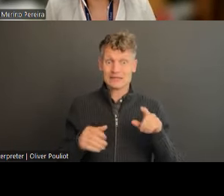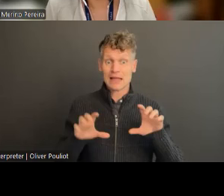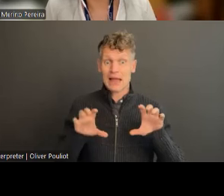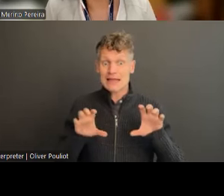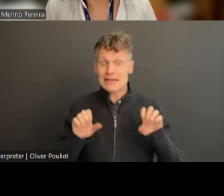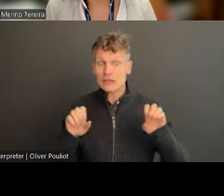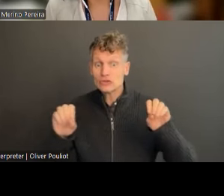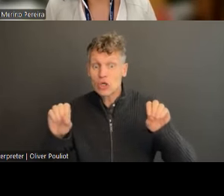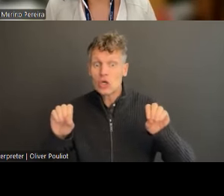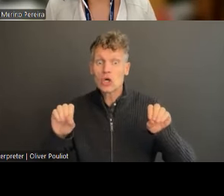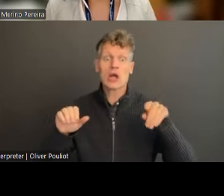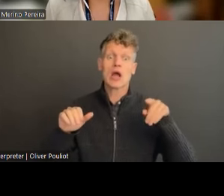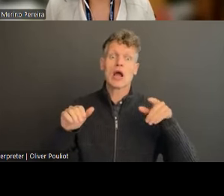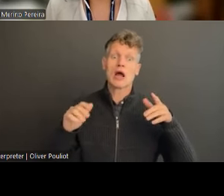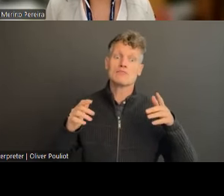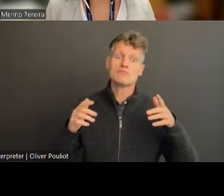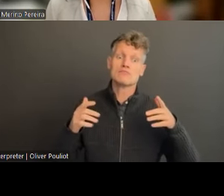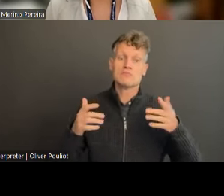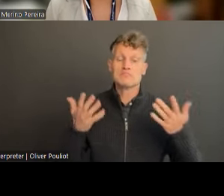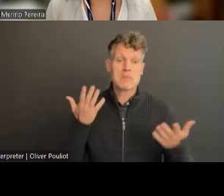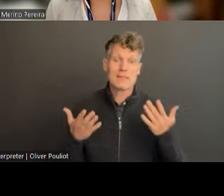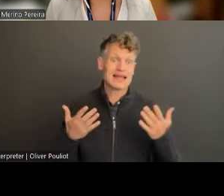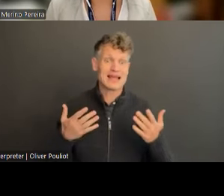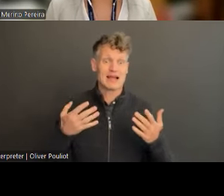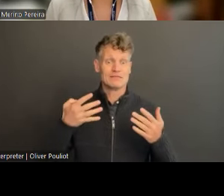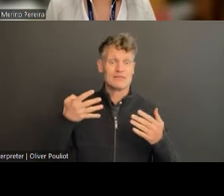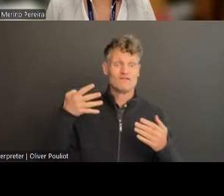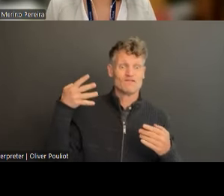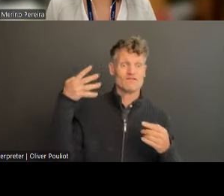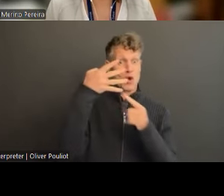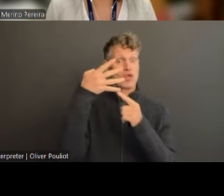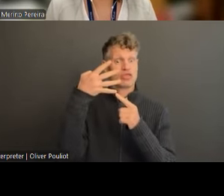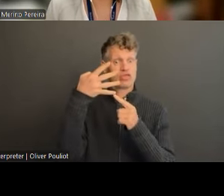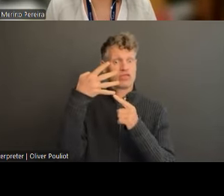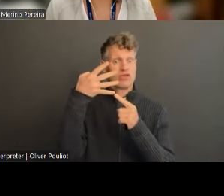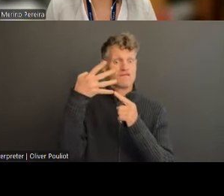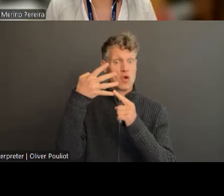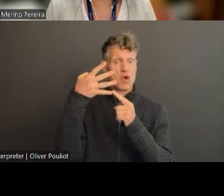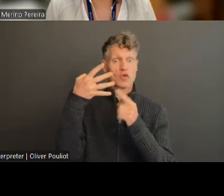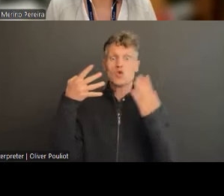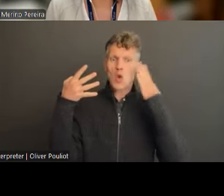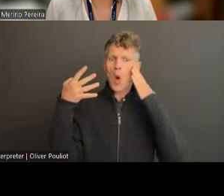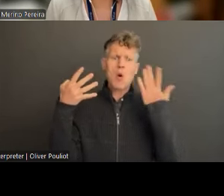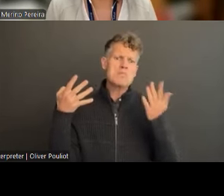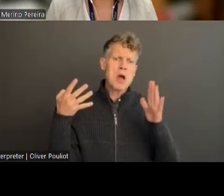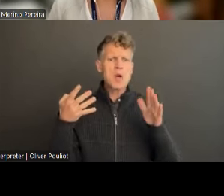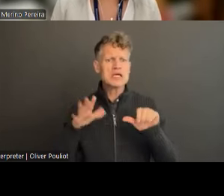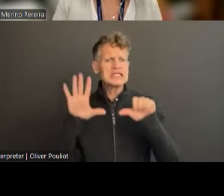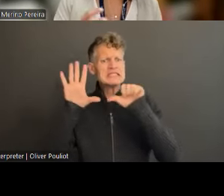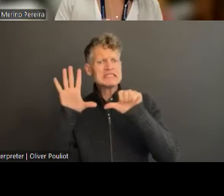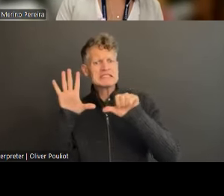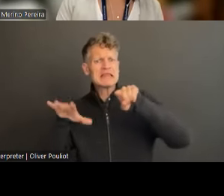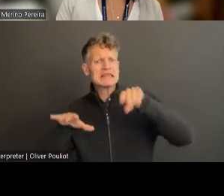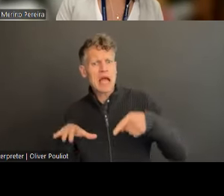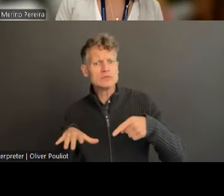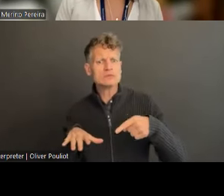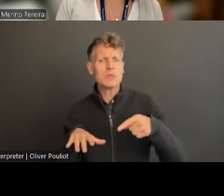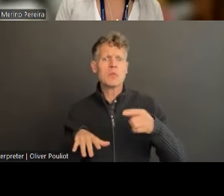incidence rate, is adjusted per 6,000 women, and represents 1,600 new